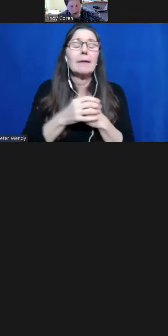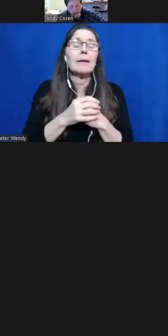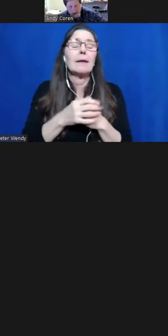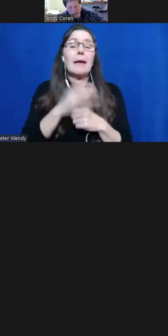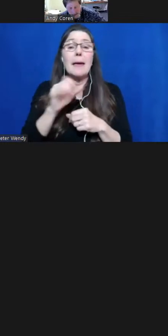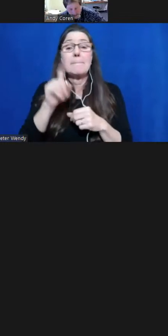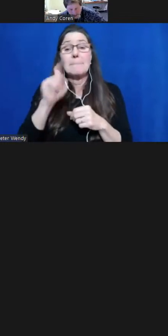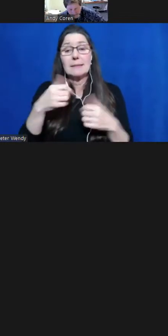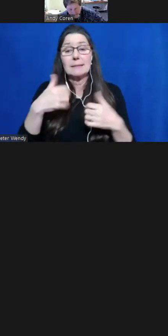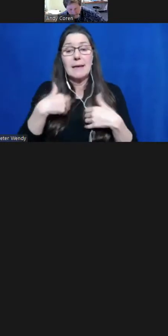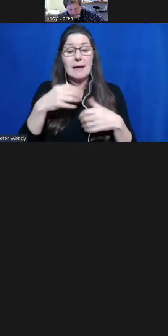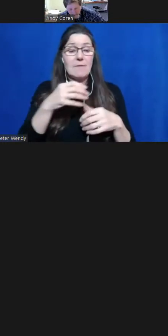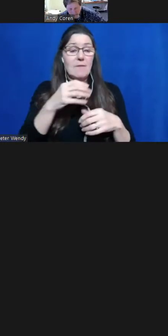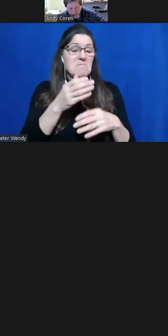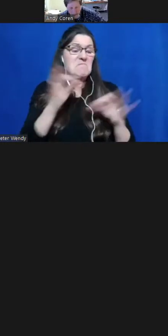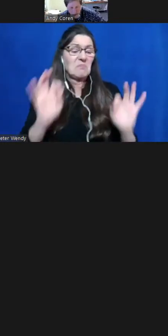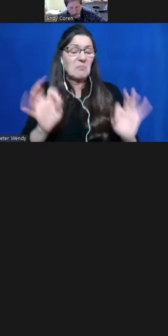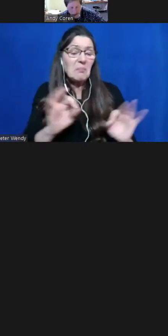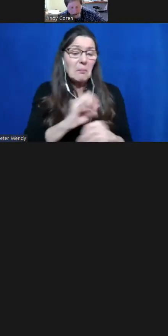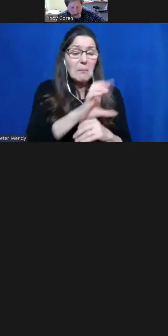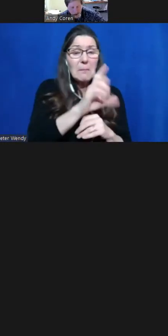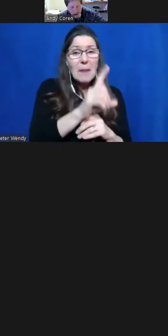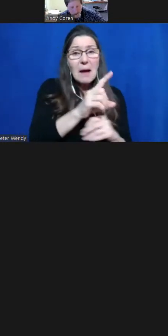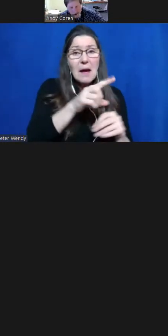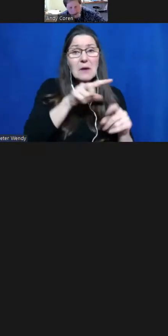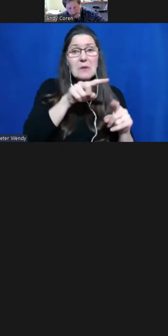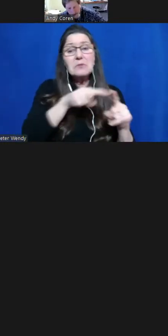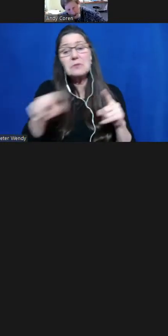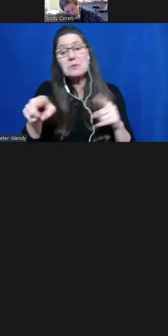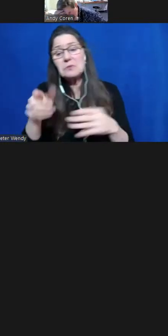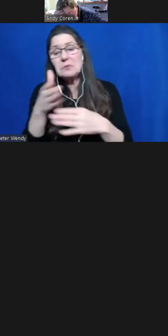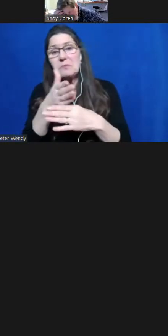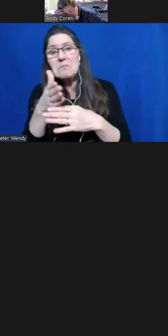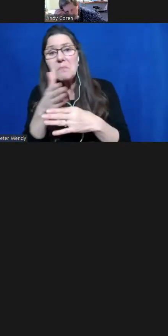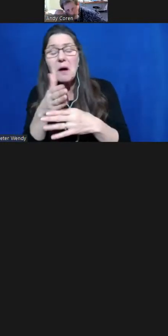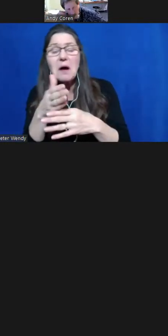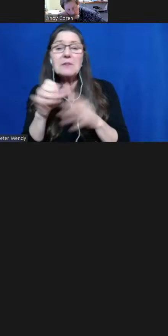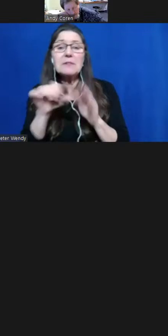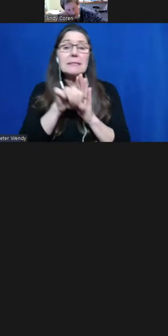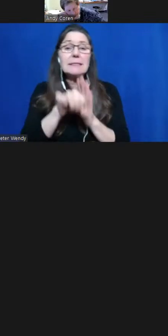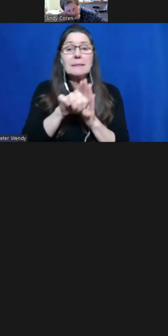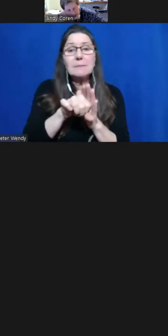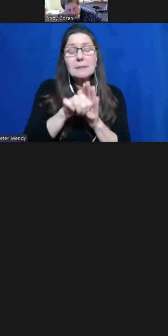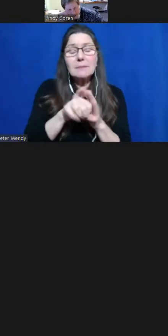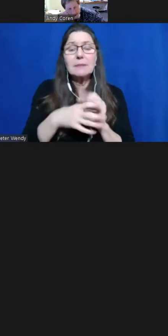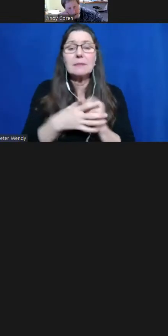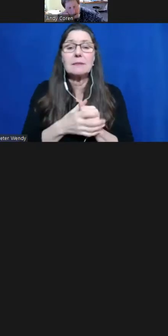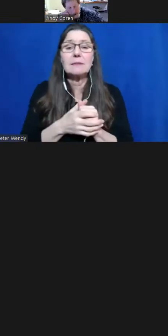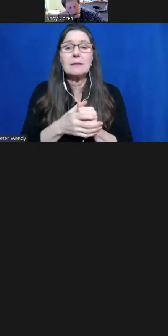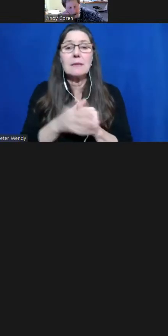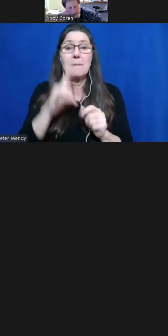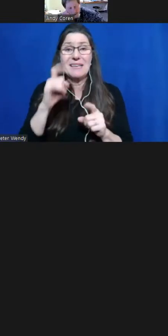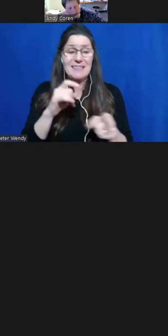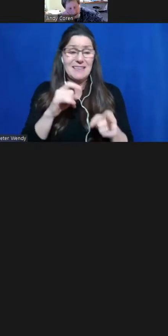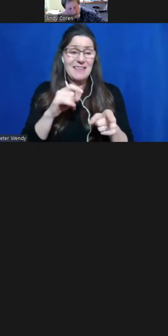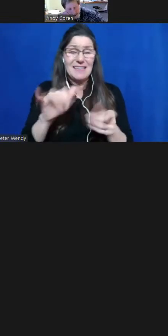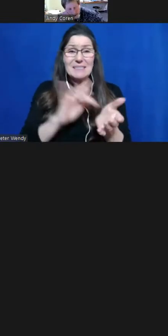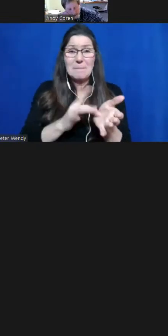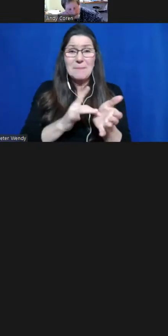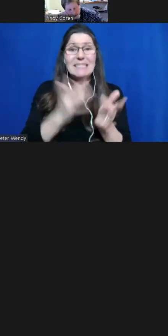to moderate symptoms. And it's usually, especially because these are all very scarce,